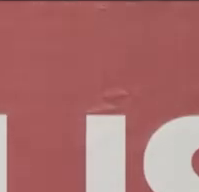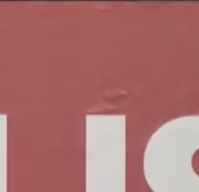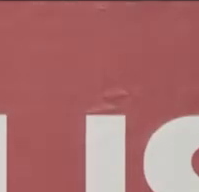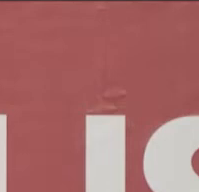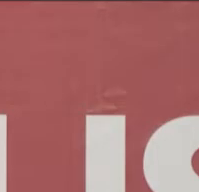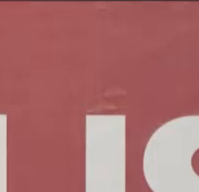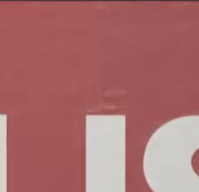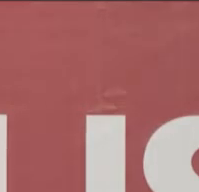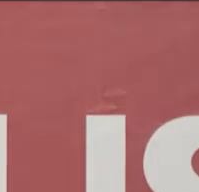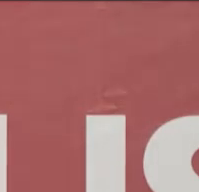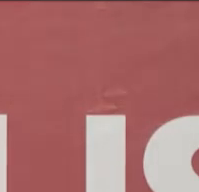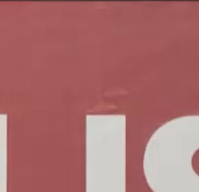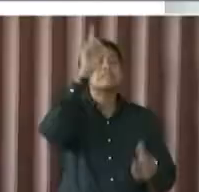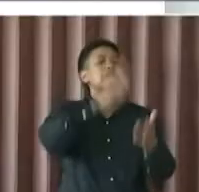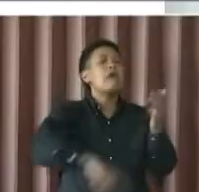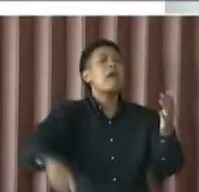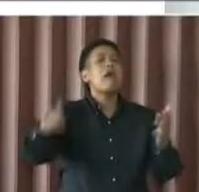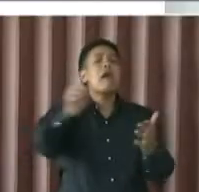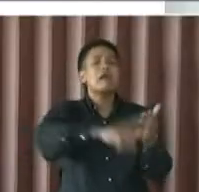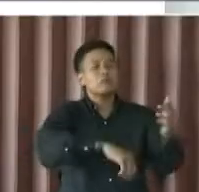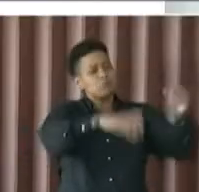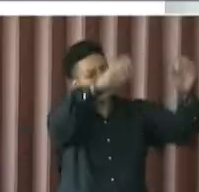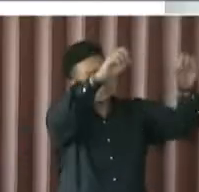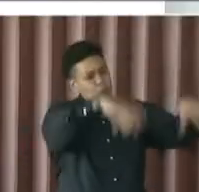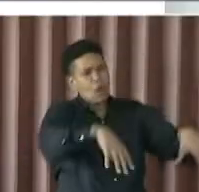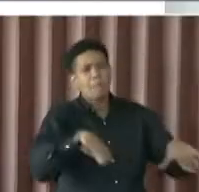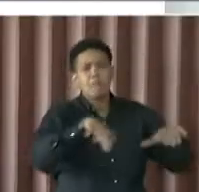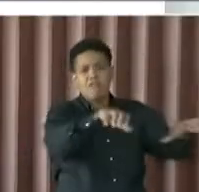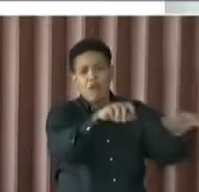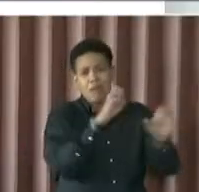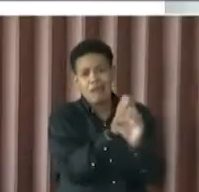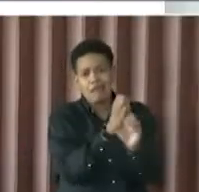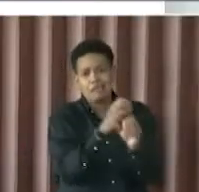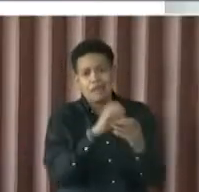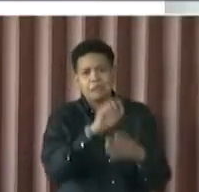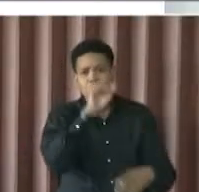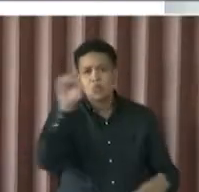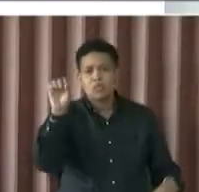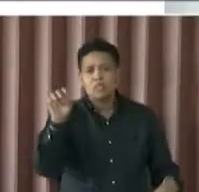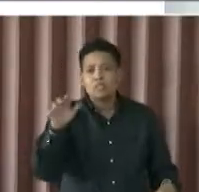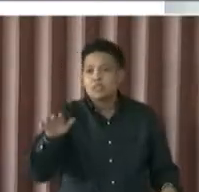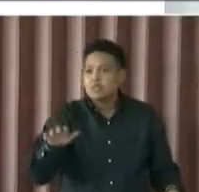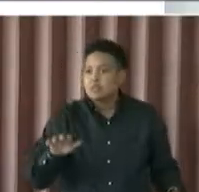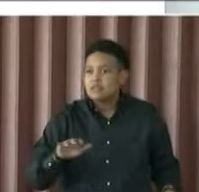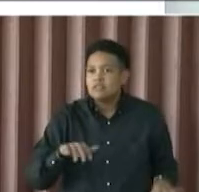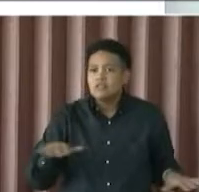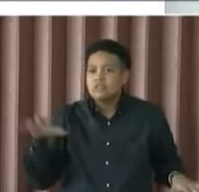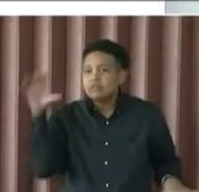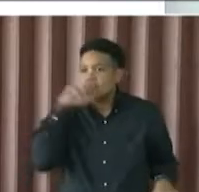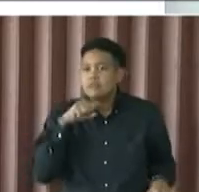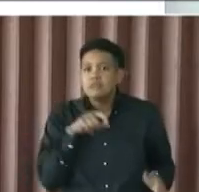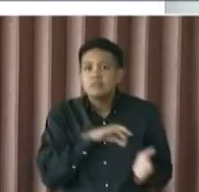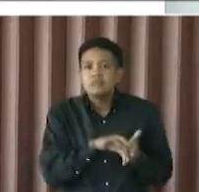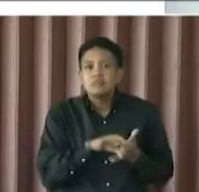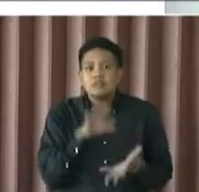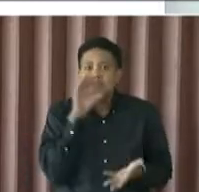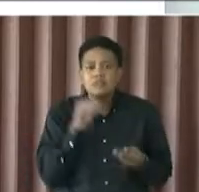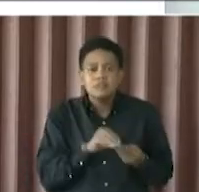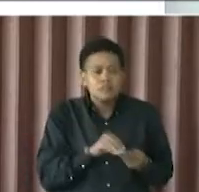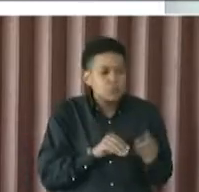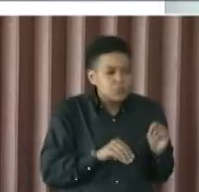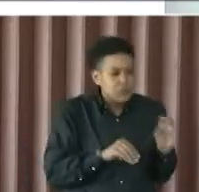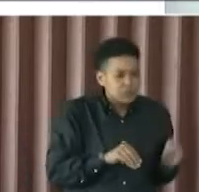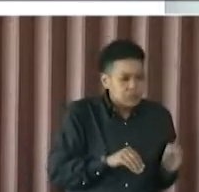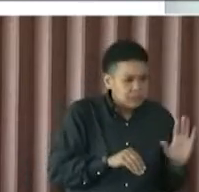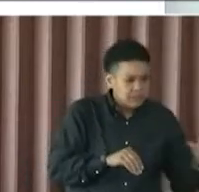making Mello TV news tonight, Favour Williams, Minister of Education, Youth and Information, hosted a press